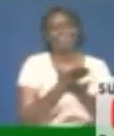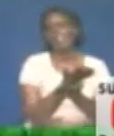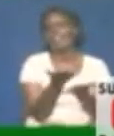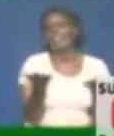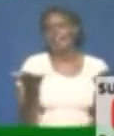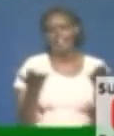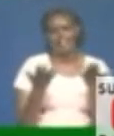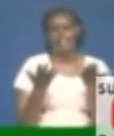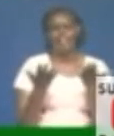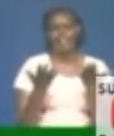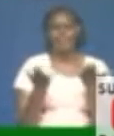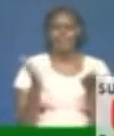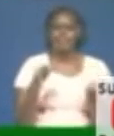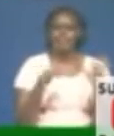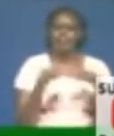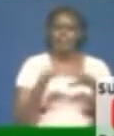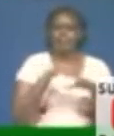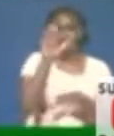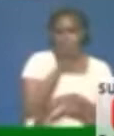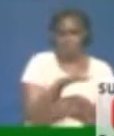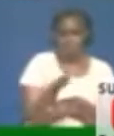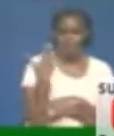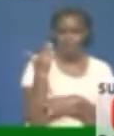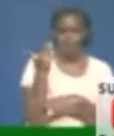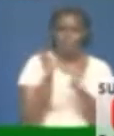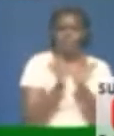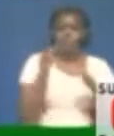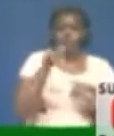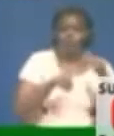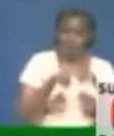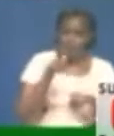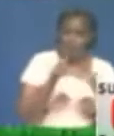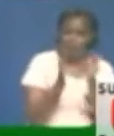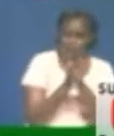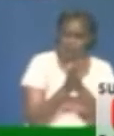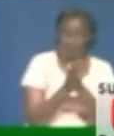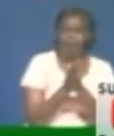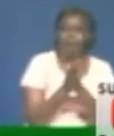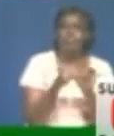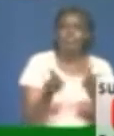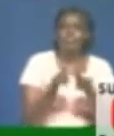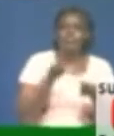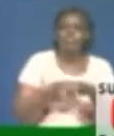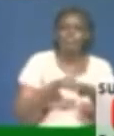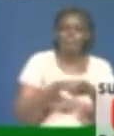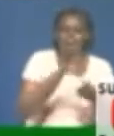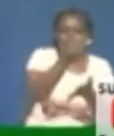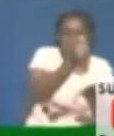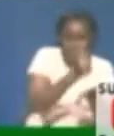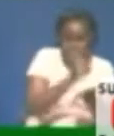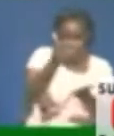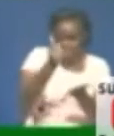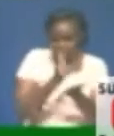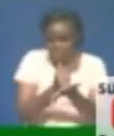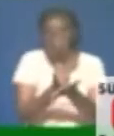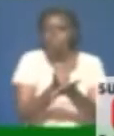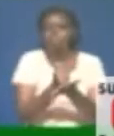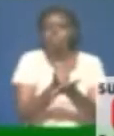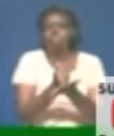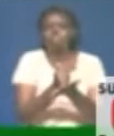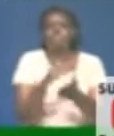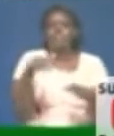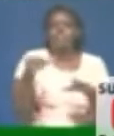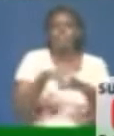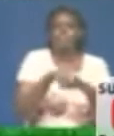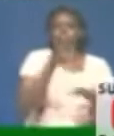your election in the last general election and the subsequent nominations of our nominated members